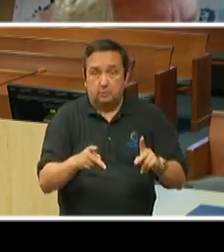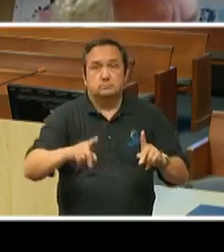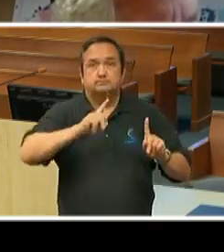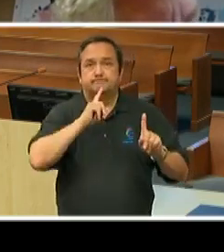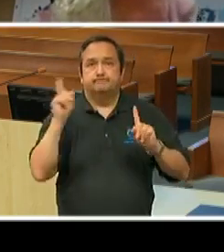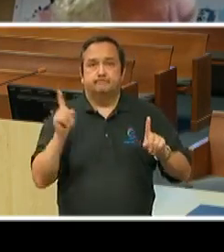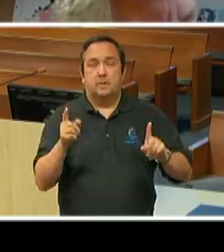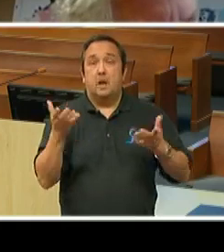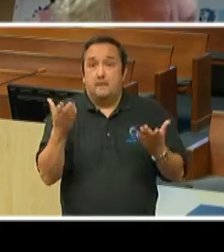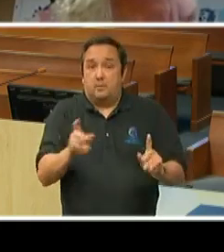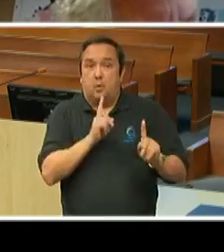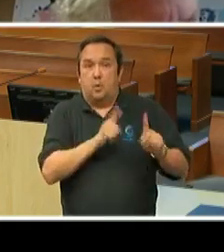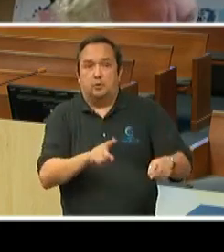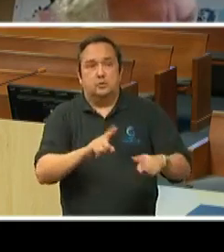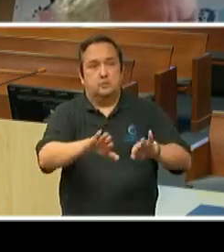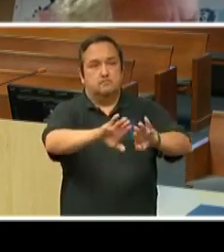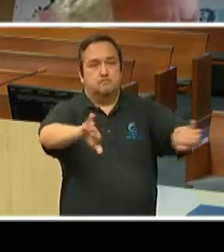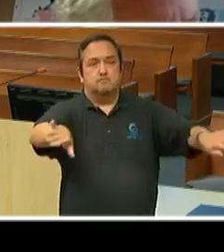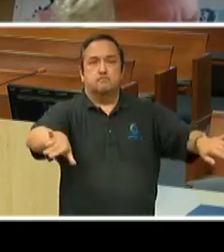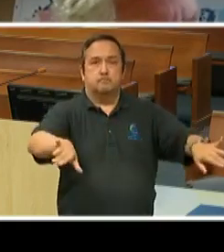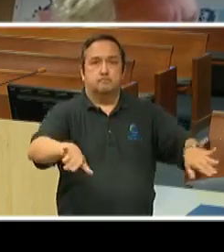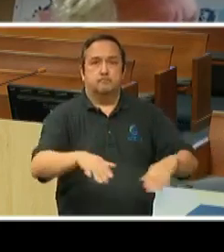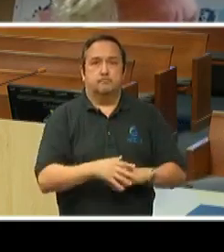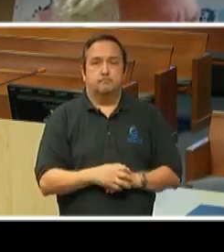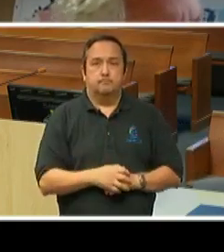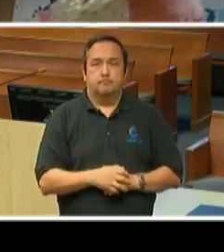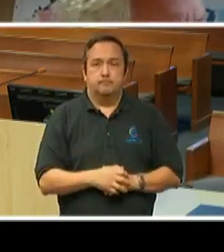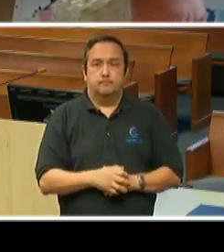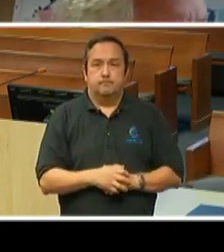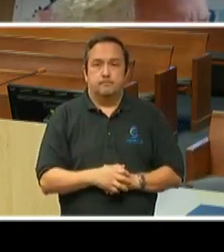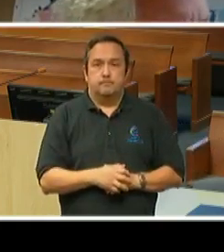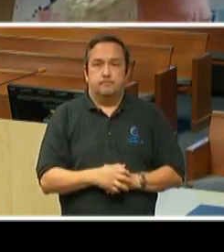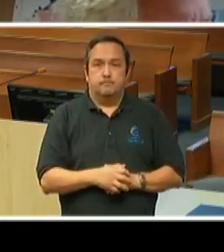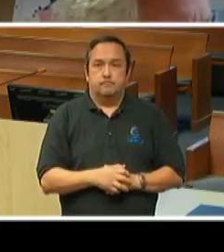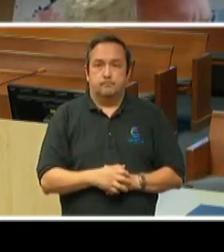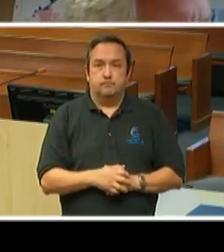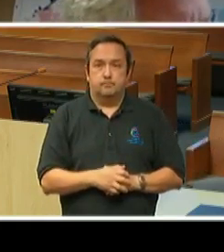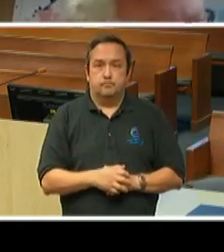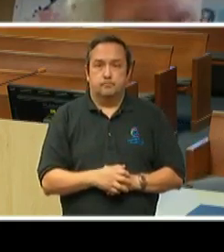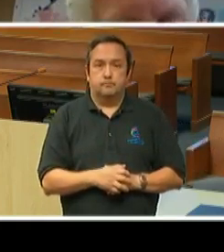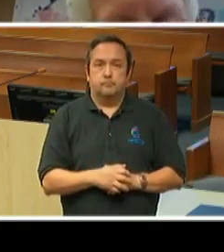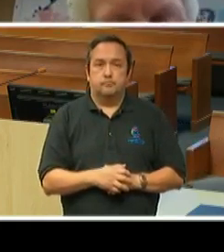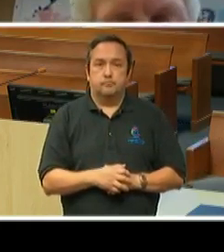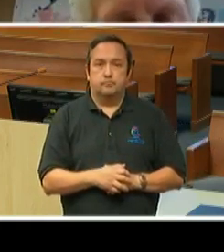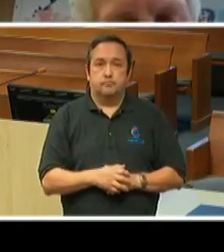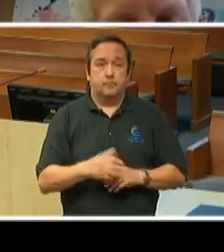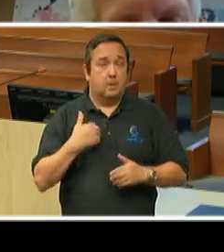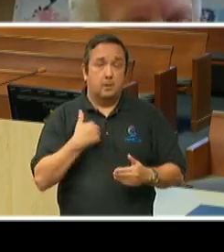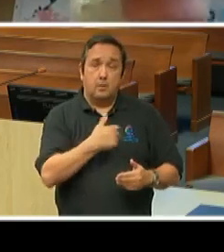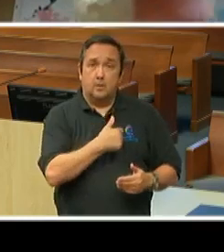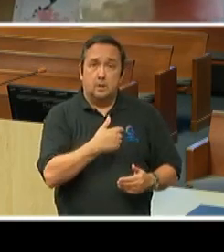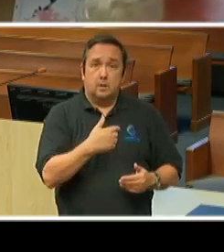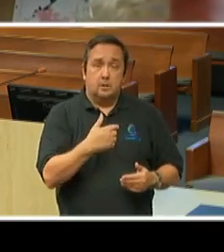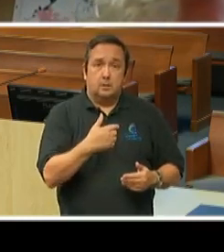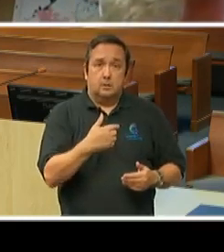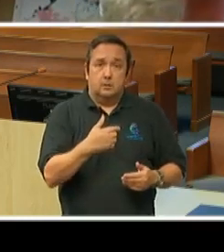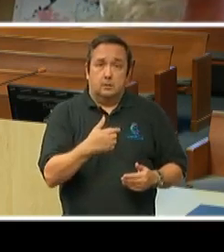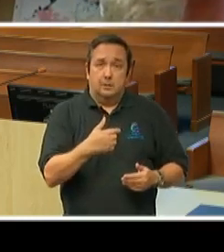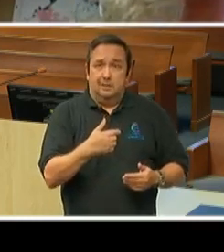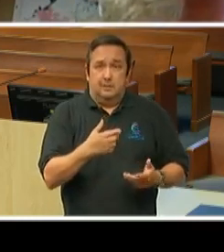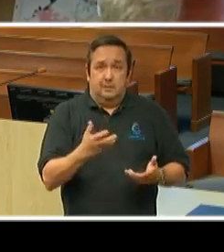ordered or may be ordered to disperse. And we don't speak to whether this is